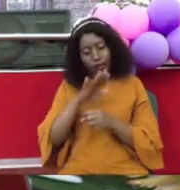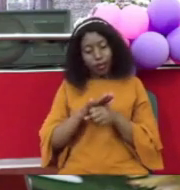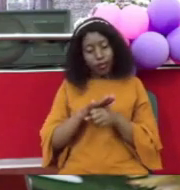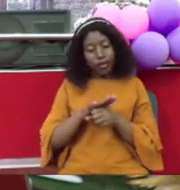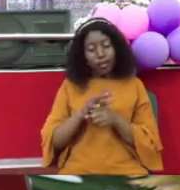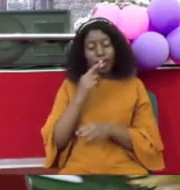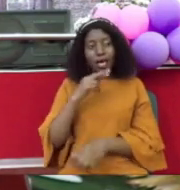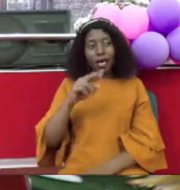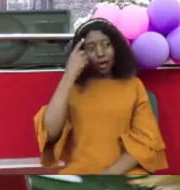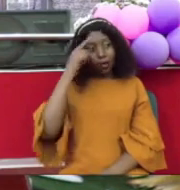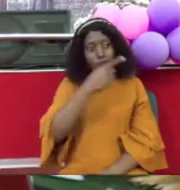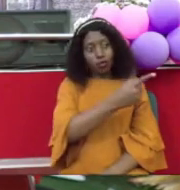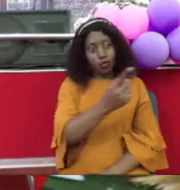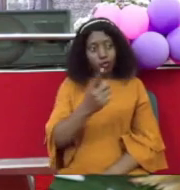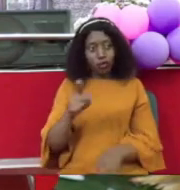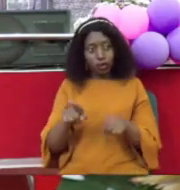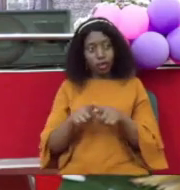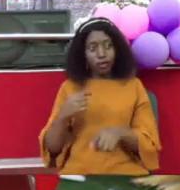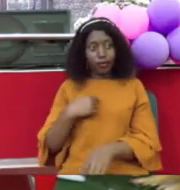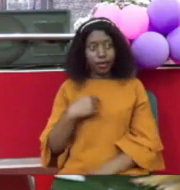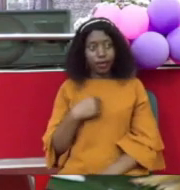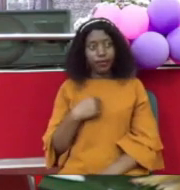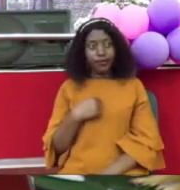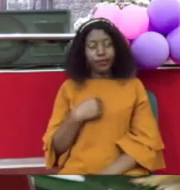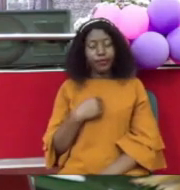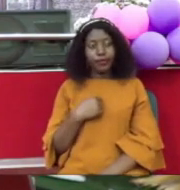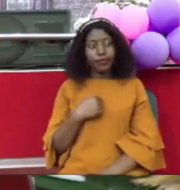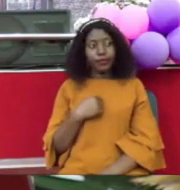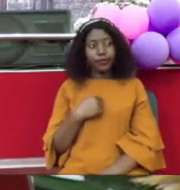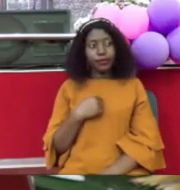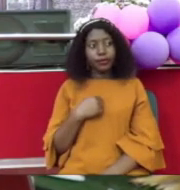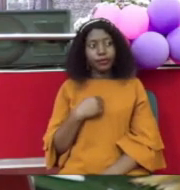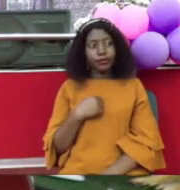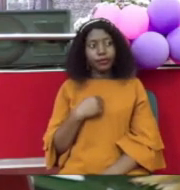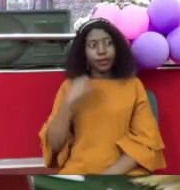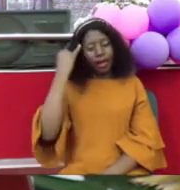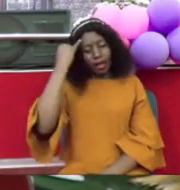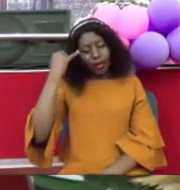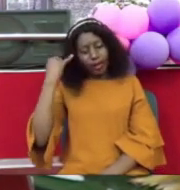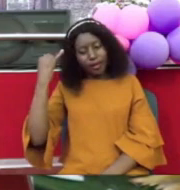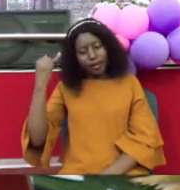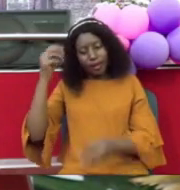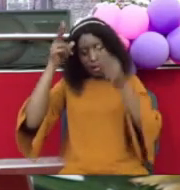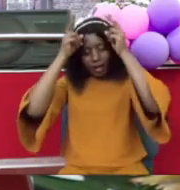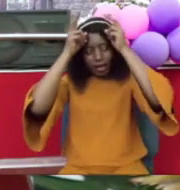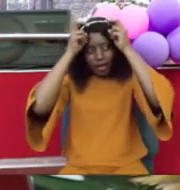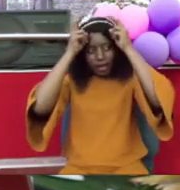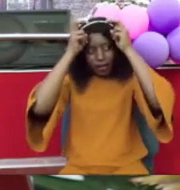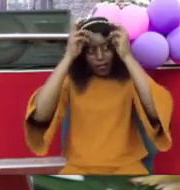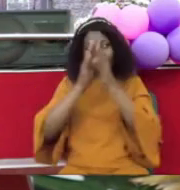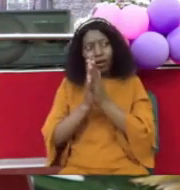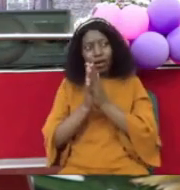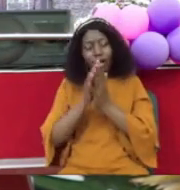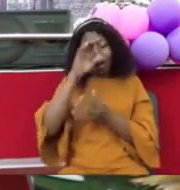me. Unajua ahadi zile ni zako na zangu. Imagine the devil believes that actually those are your